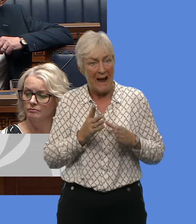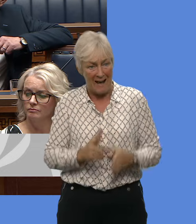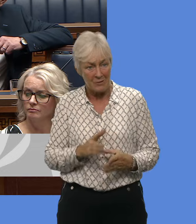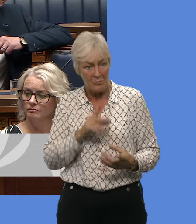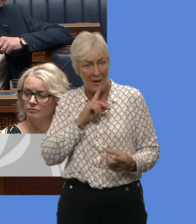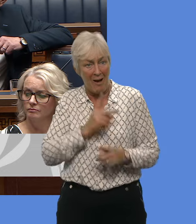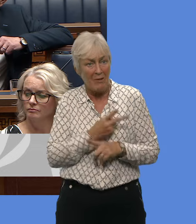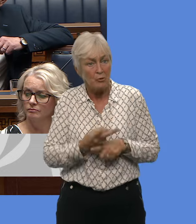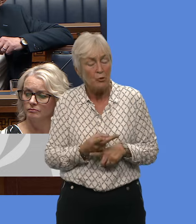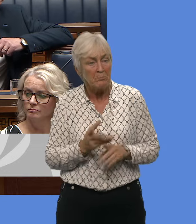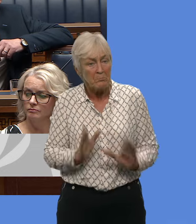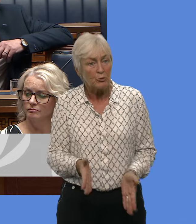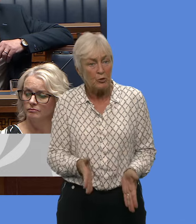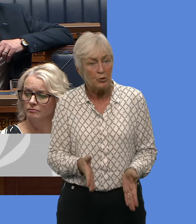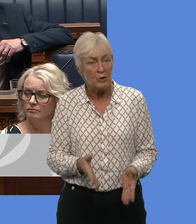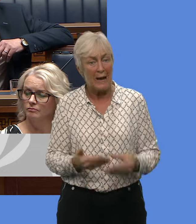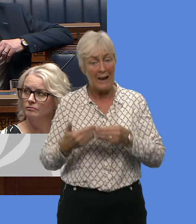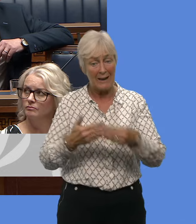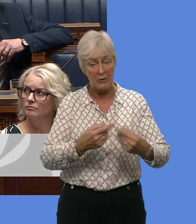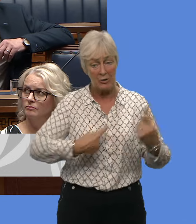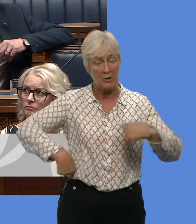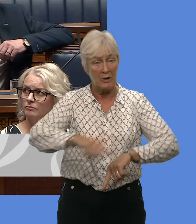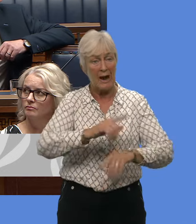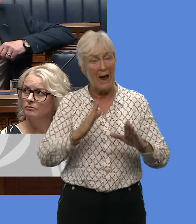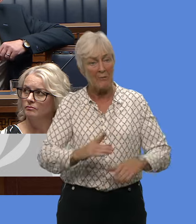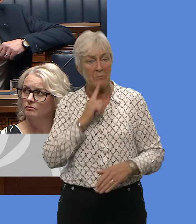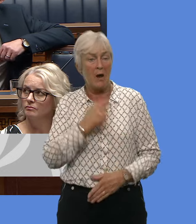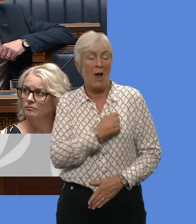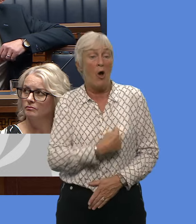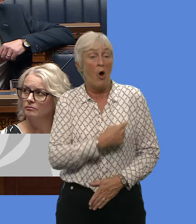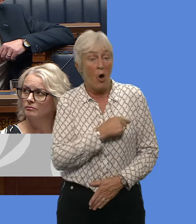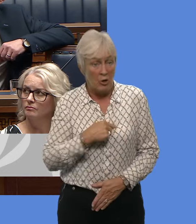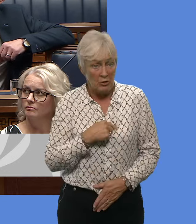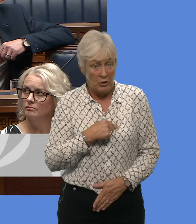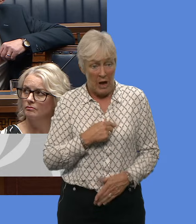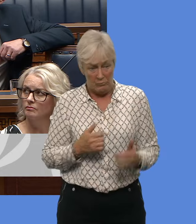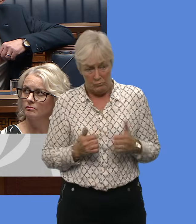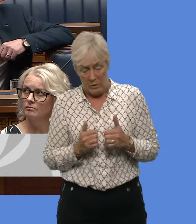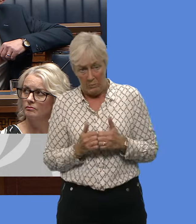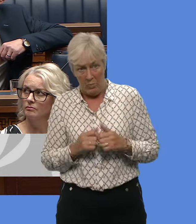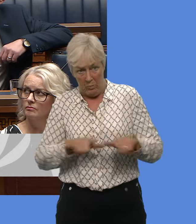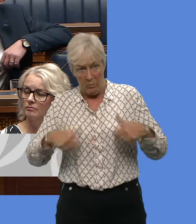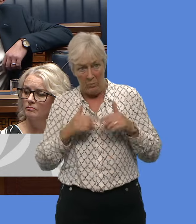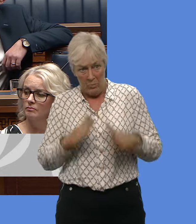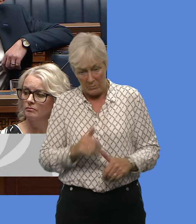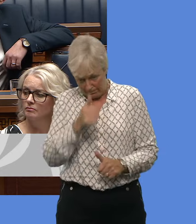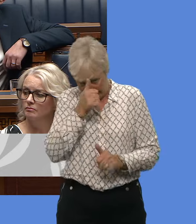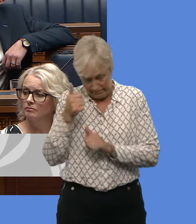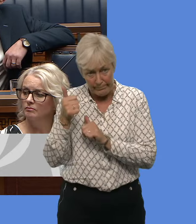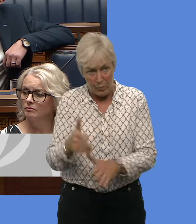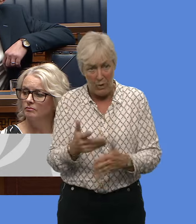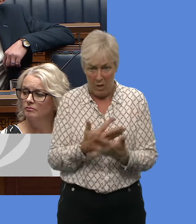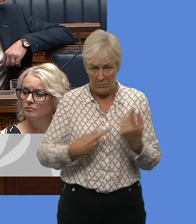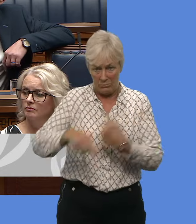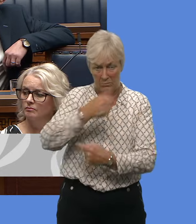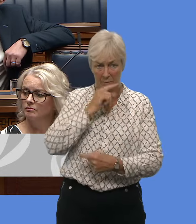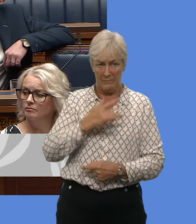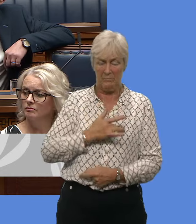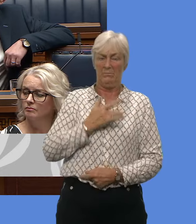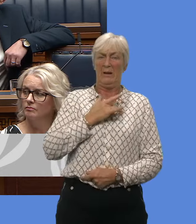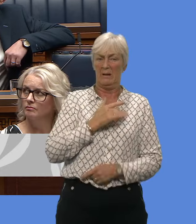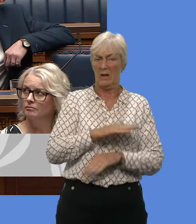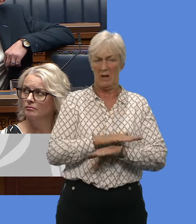answered. And as leaders, we have to be honest and we have to be credible. And I think very many people out there will feel that it simply